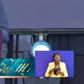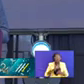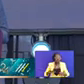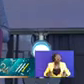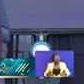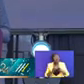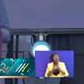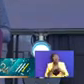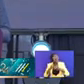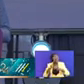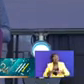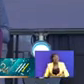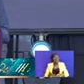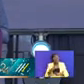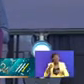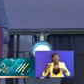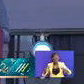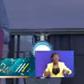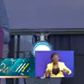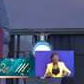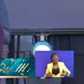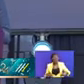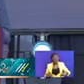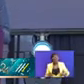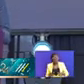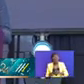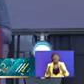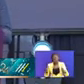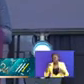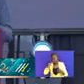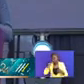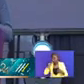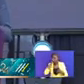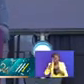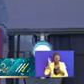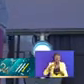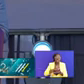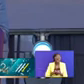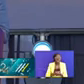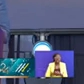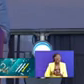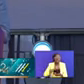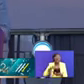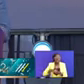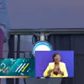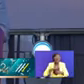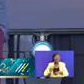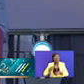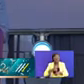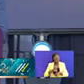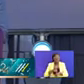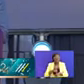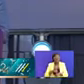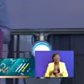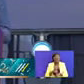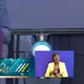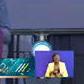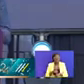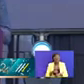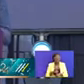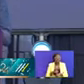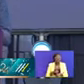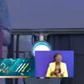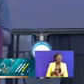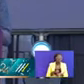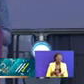down with a few people one of the greatest lies is that these nations are atic in